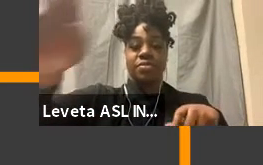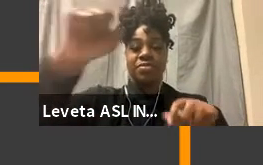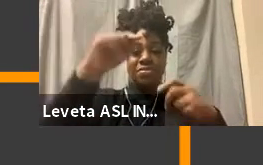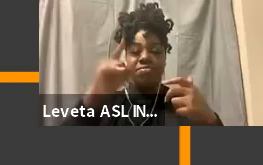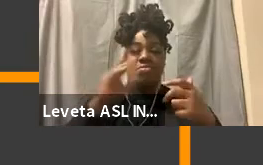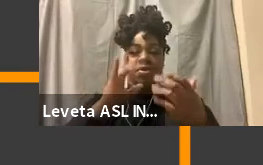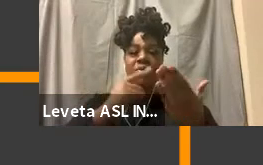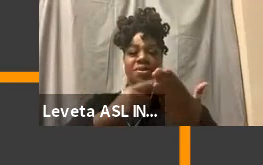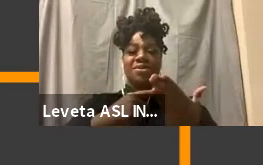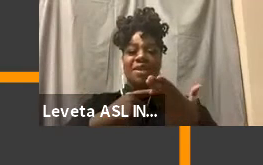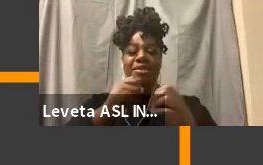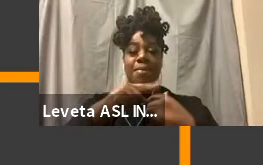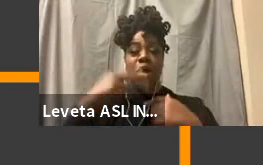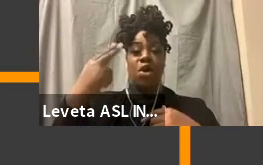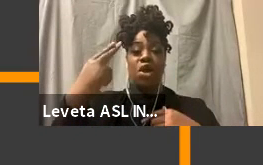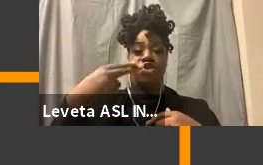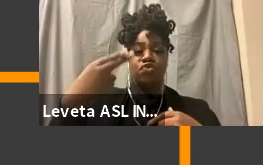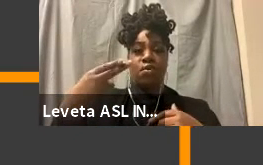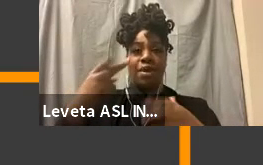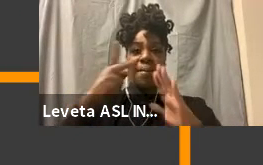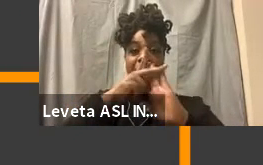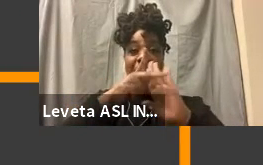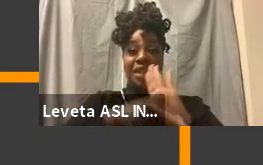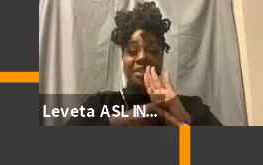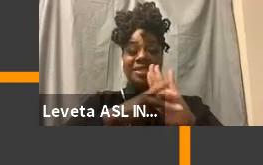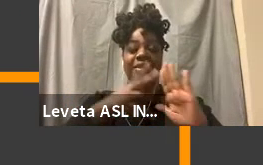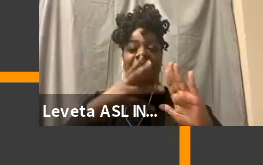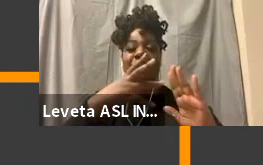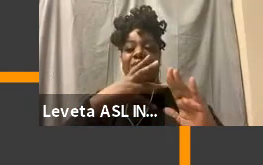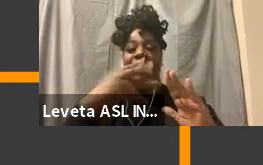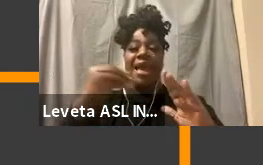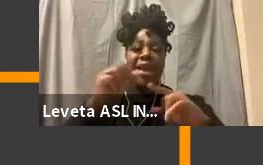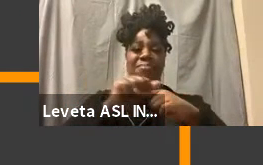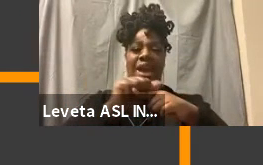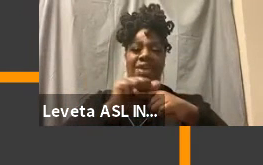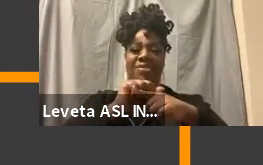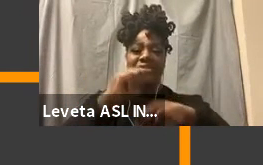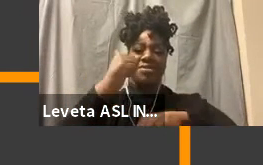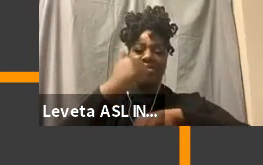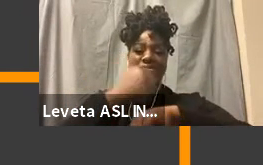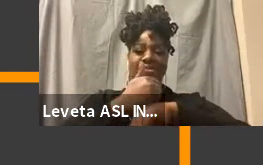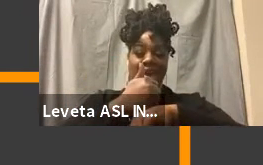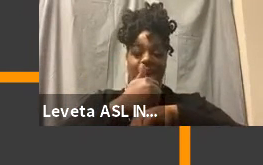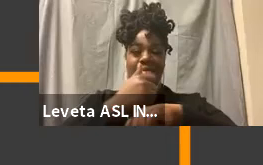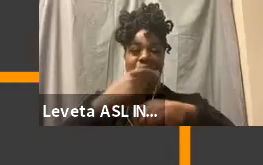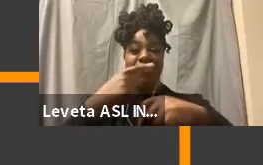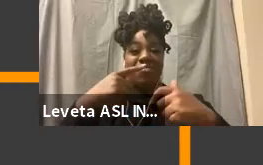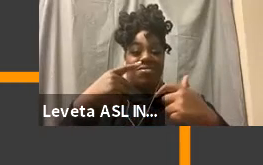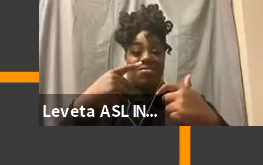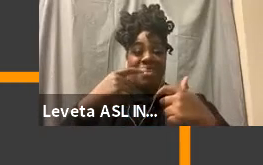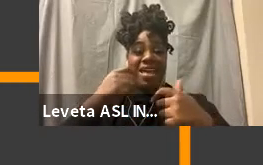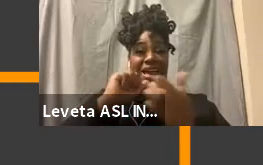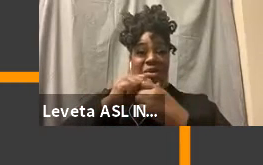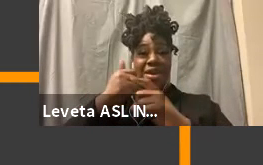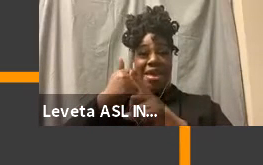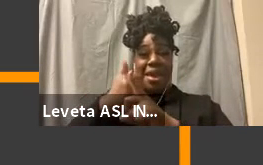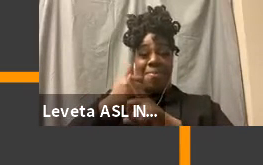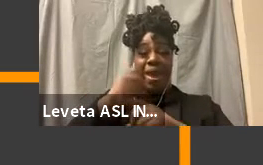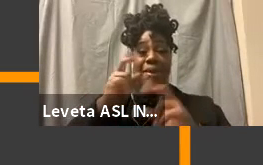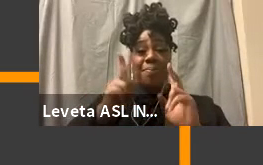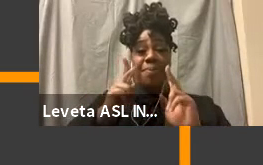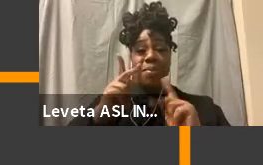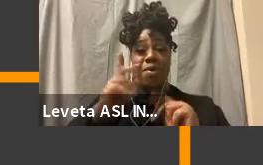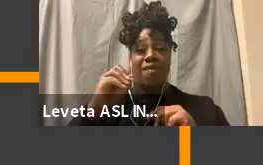and policies that got in the way of people of color having access to receiving quality mental health services. Now